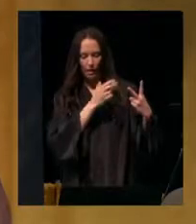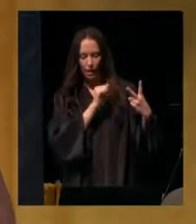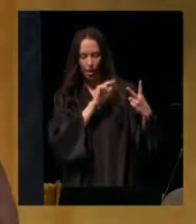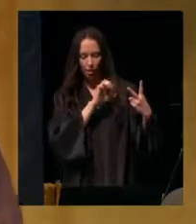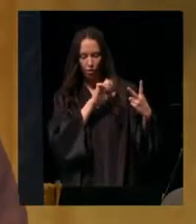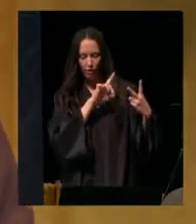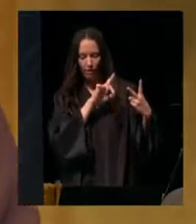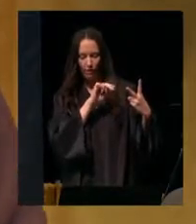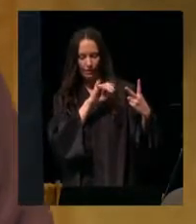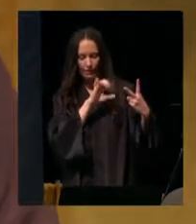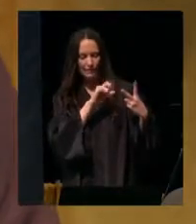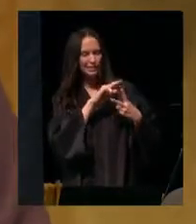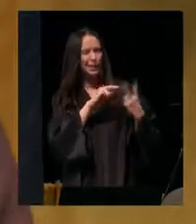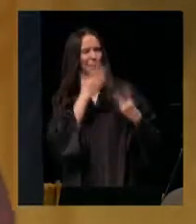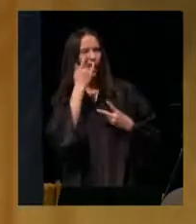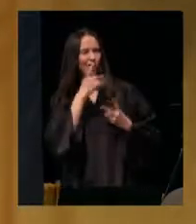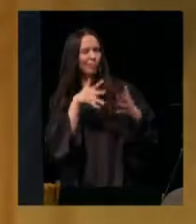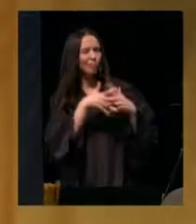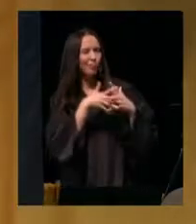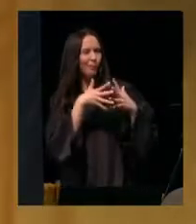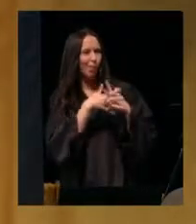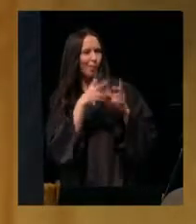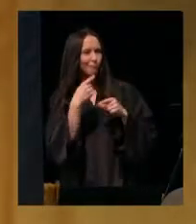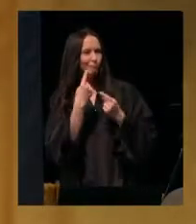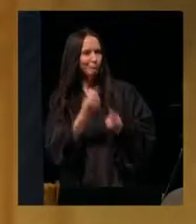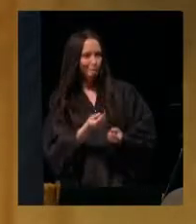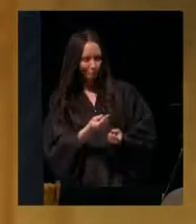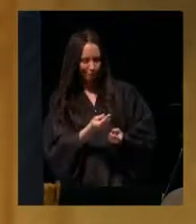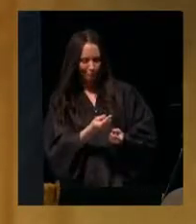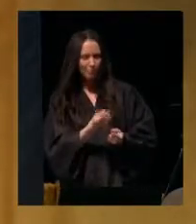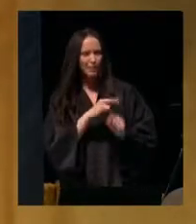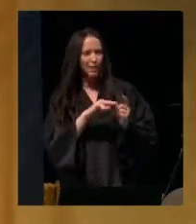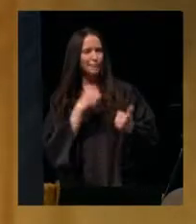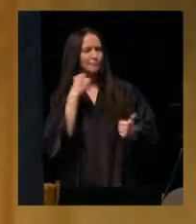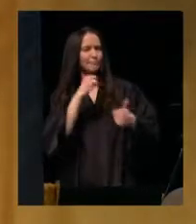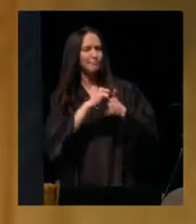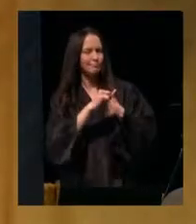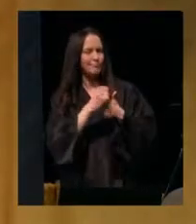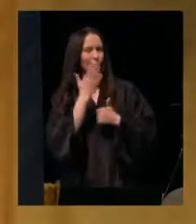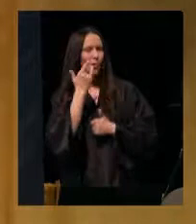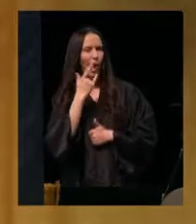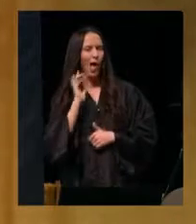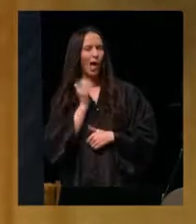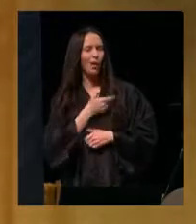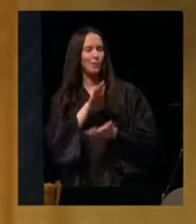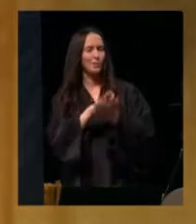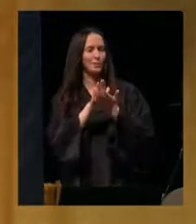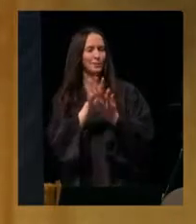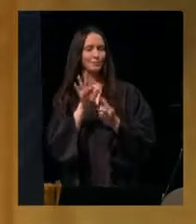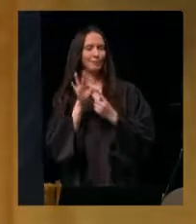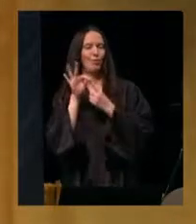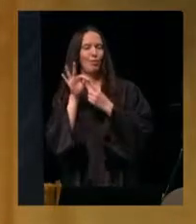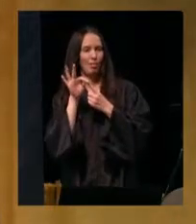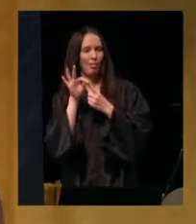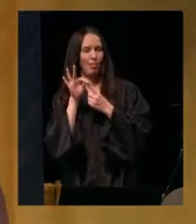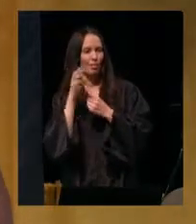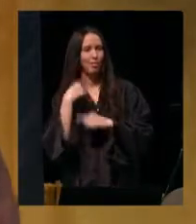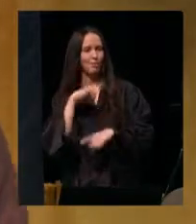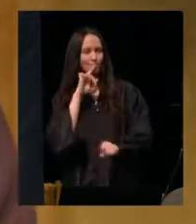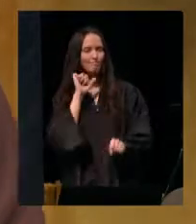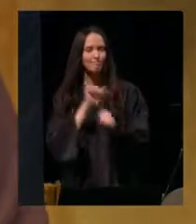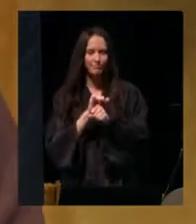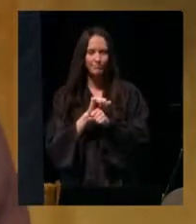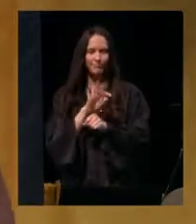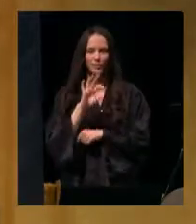how deep Fargo South's roots are and why our school is so special. We are Fargo South. We are a school of